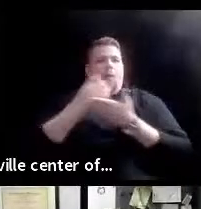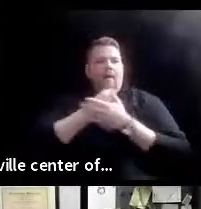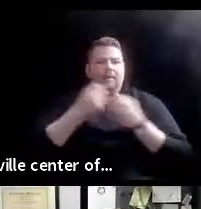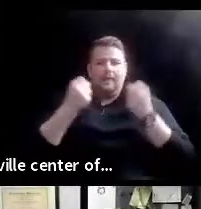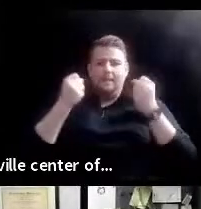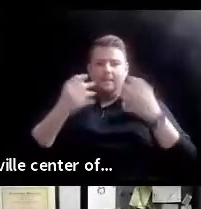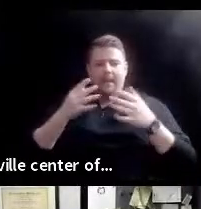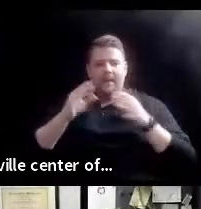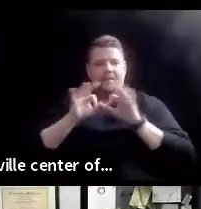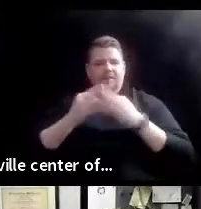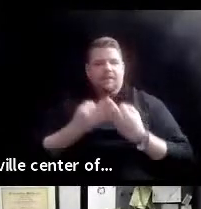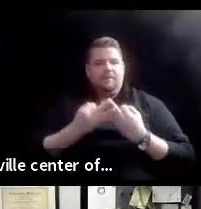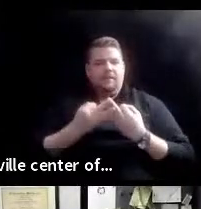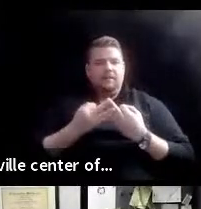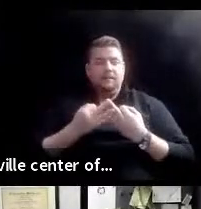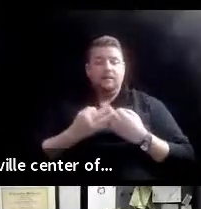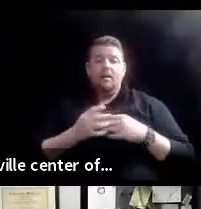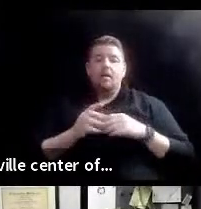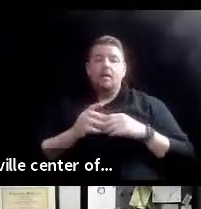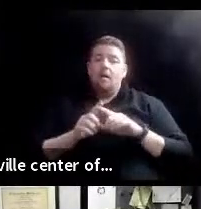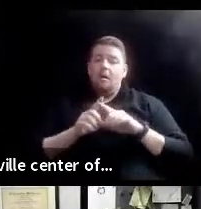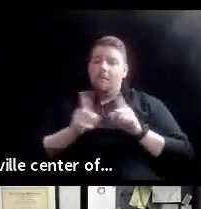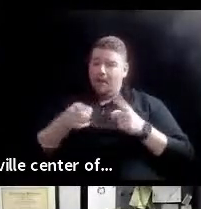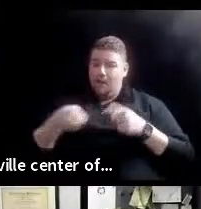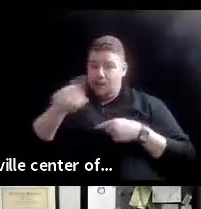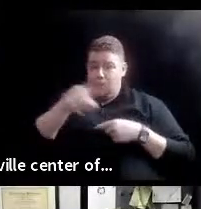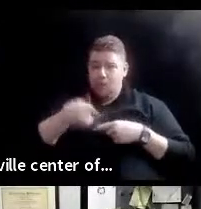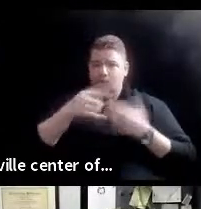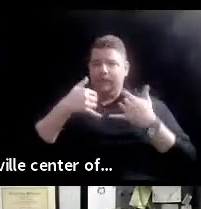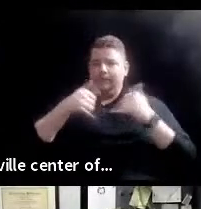families. Yet you are still drawing an income.